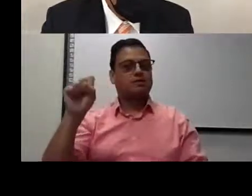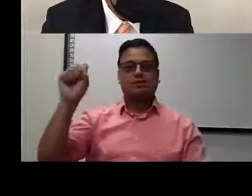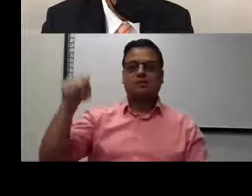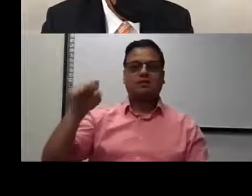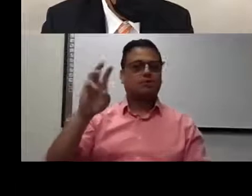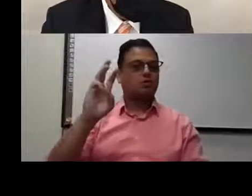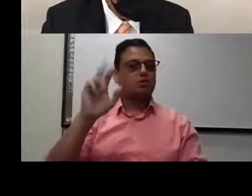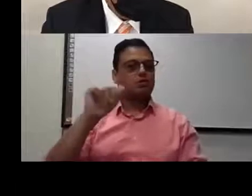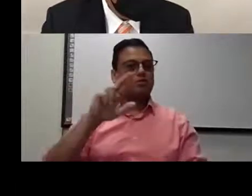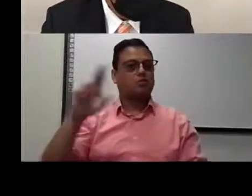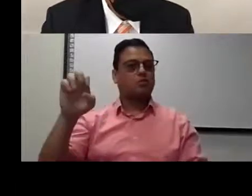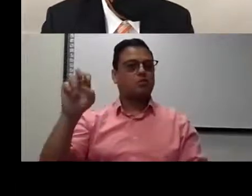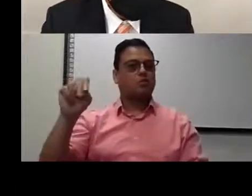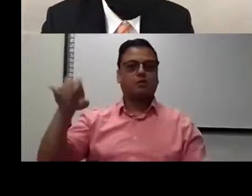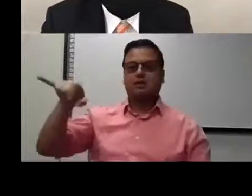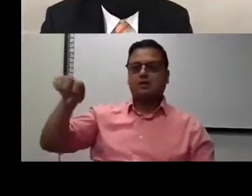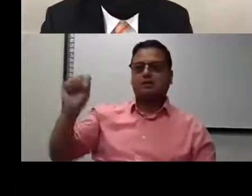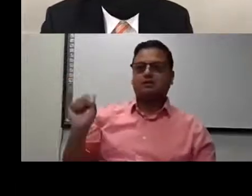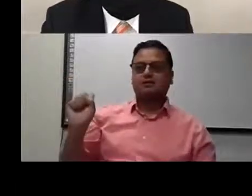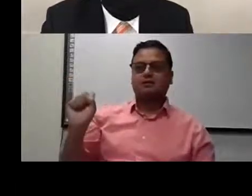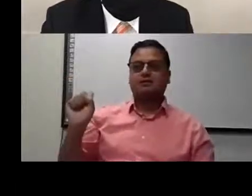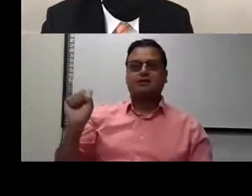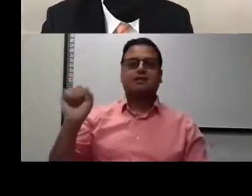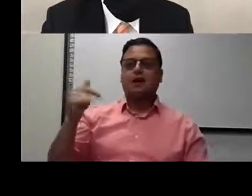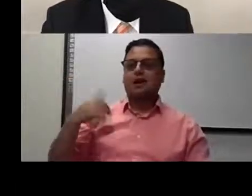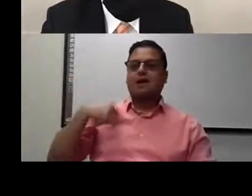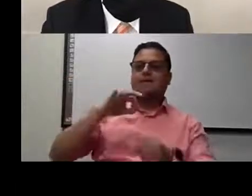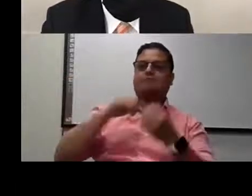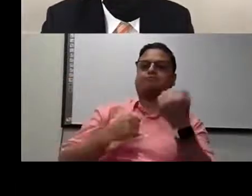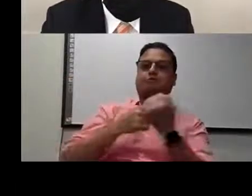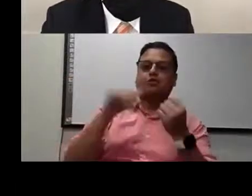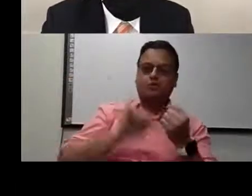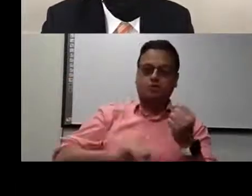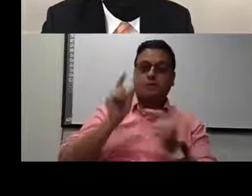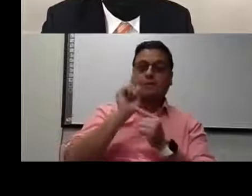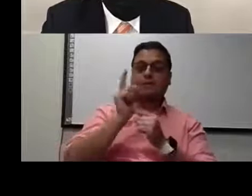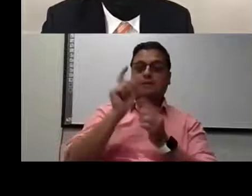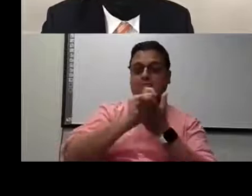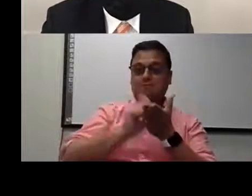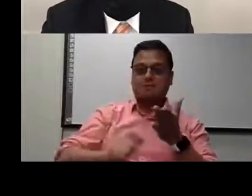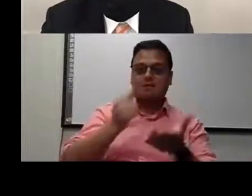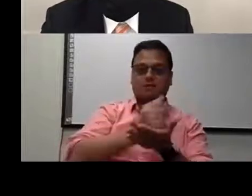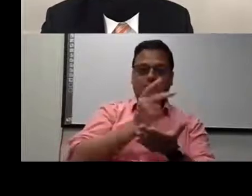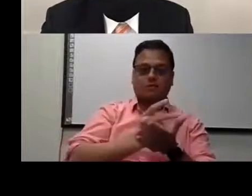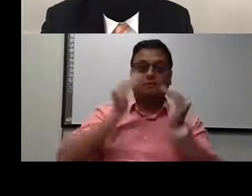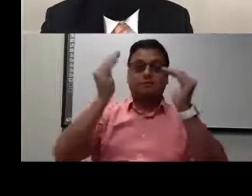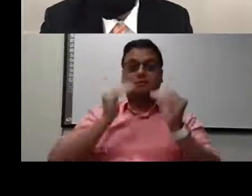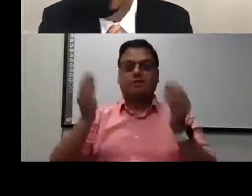Warren. Yes. And I will vote yes as well. So the minutes have been approved. Next up is our